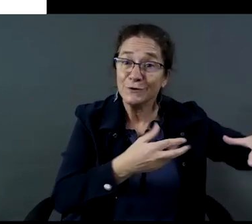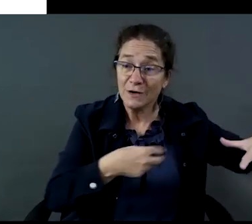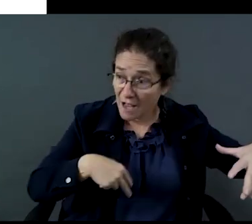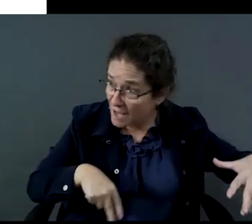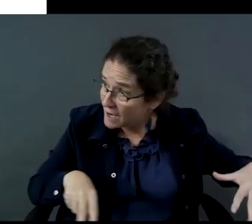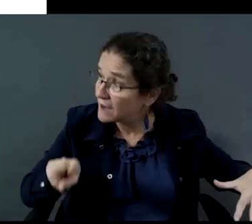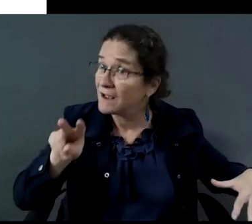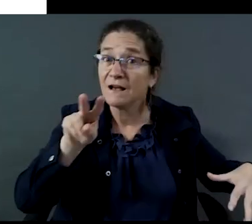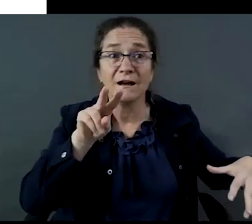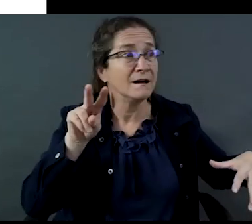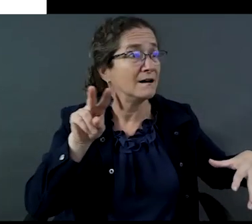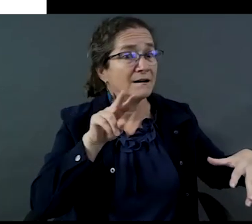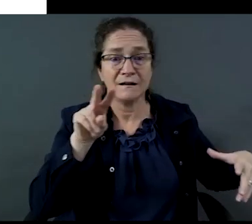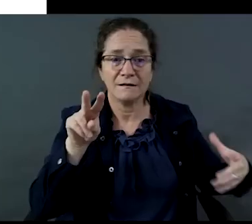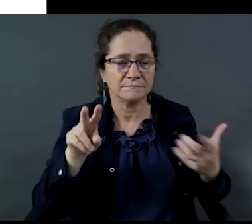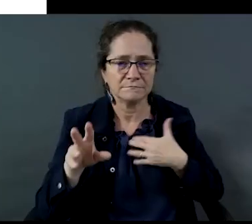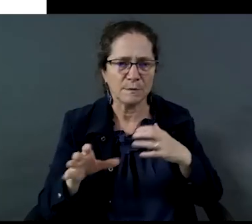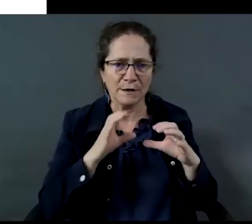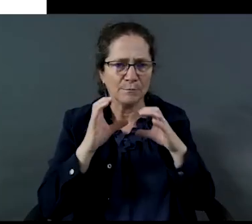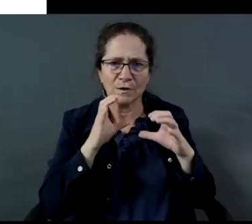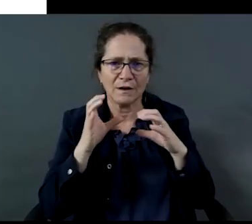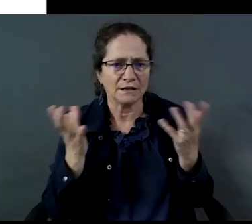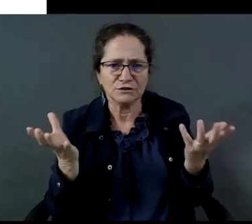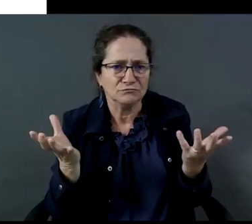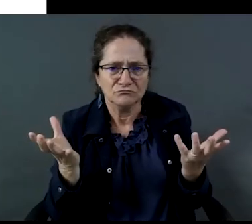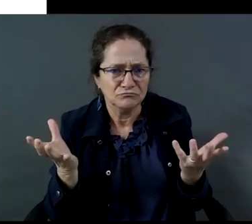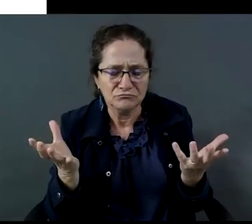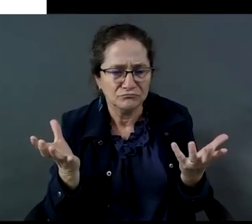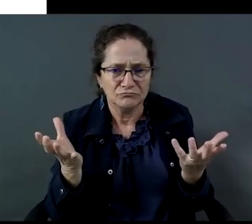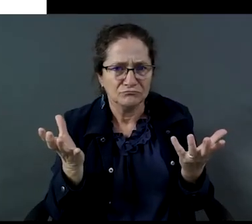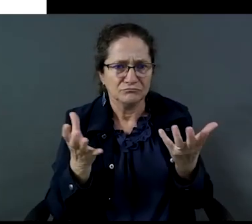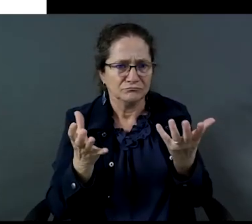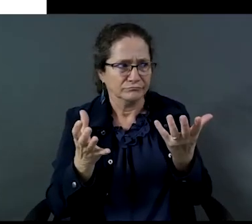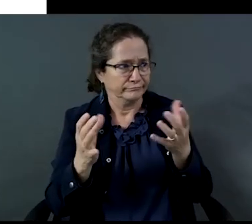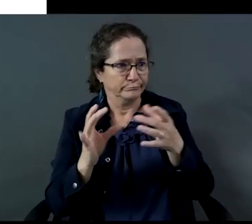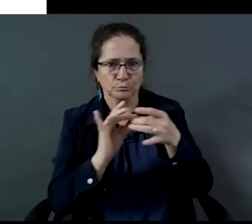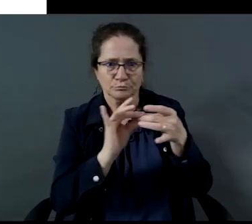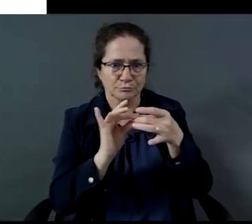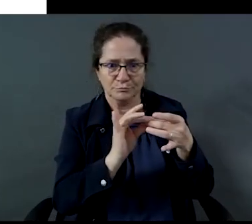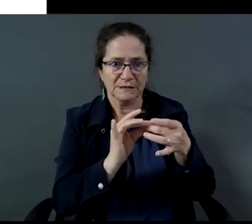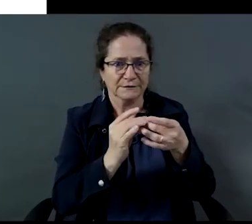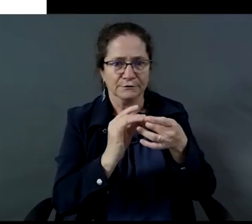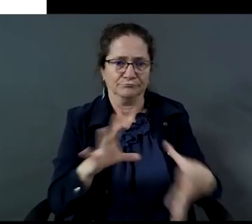I need to do something, that communication pathway or bridge is gone.